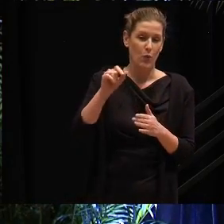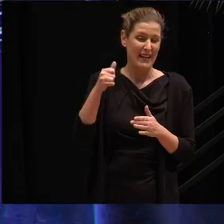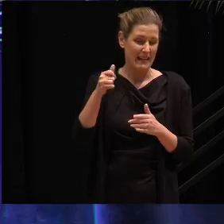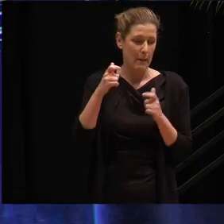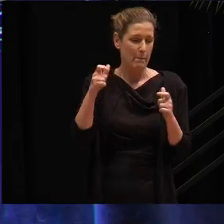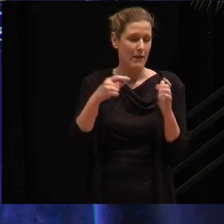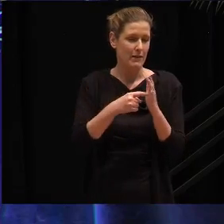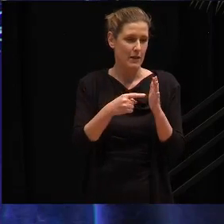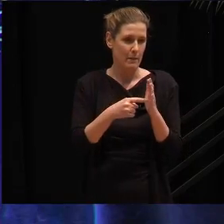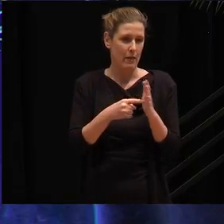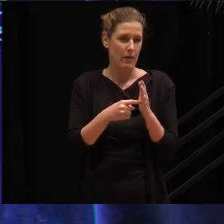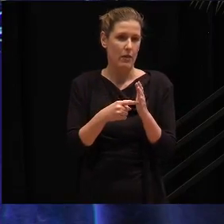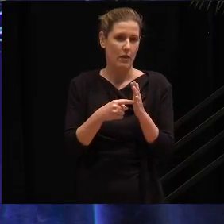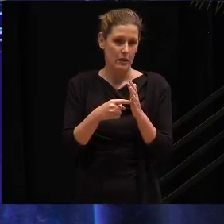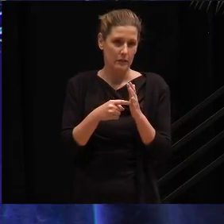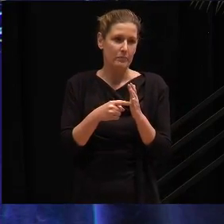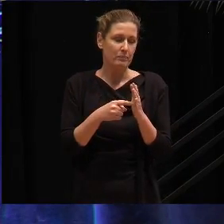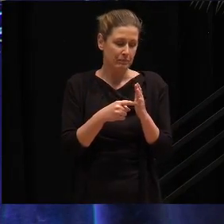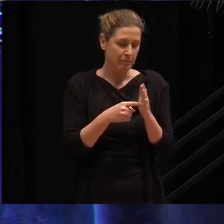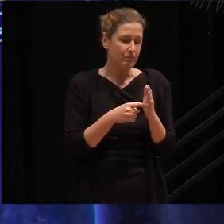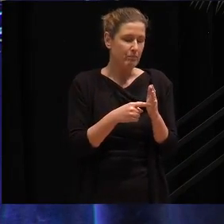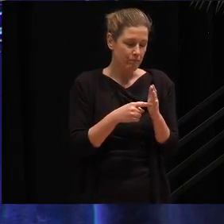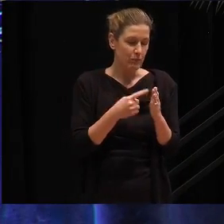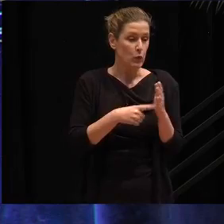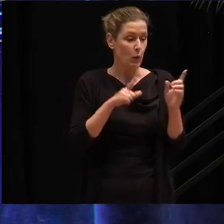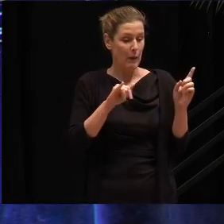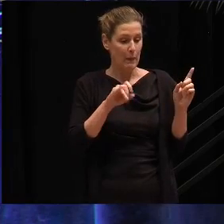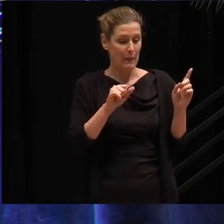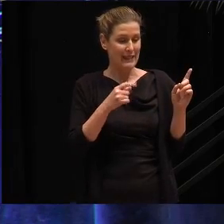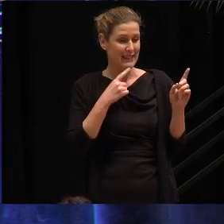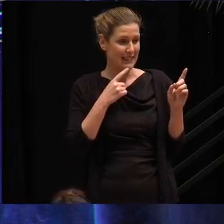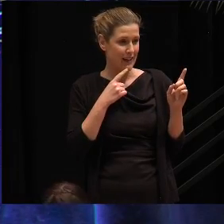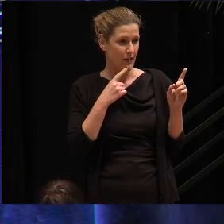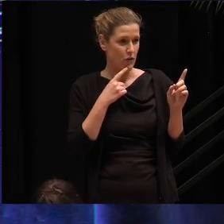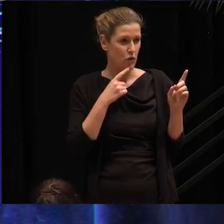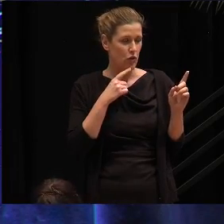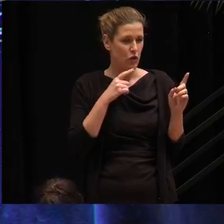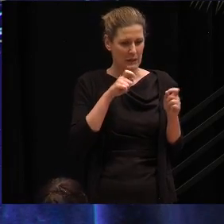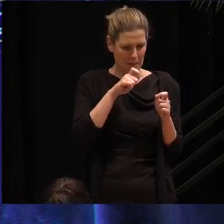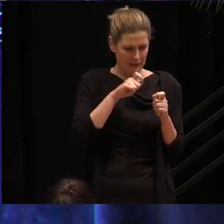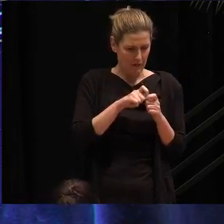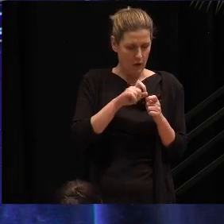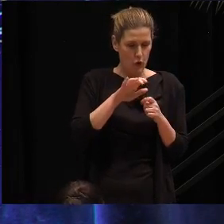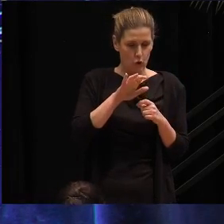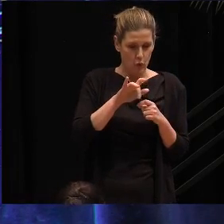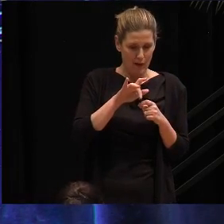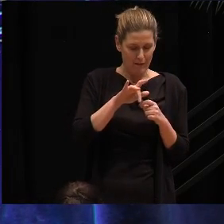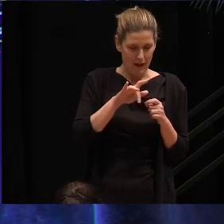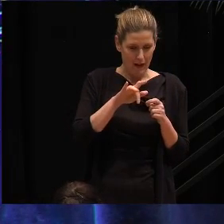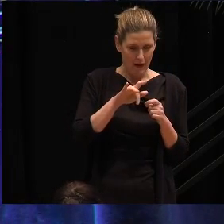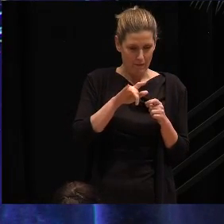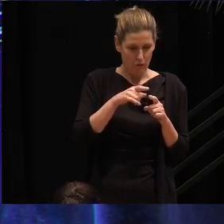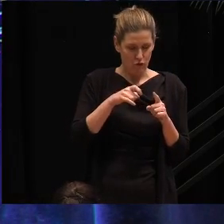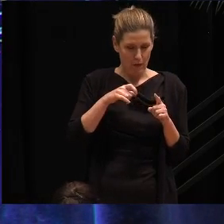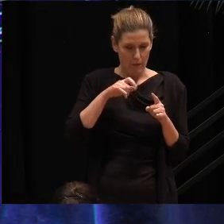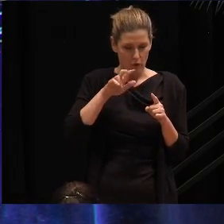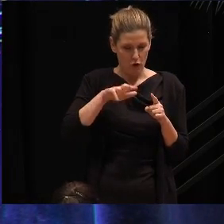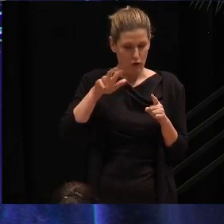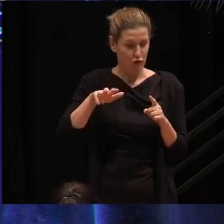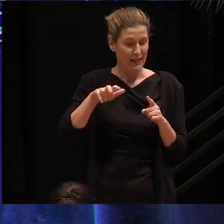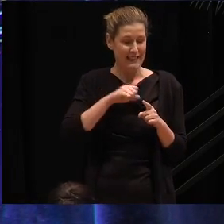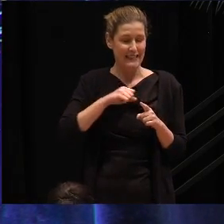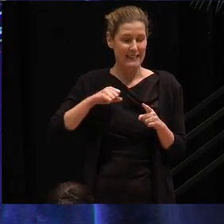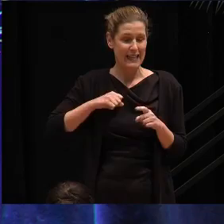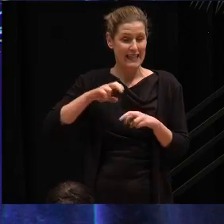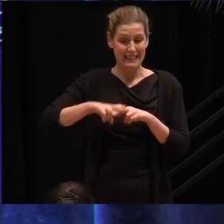example of that. What Lisa said, 25 out of, specifically 25 out of 33 of the Senate